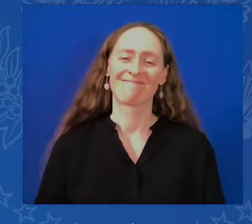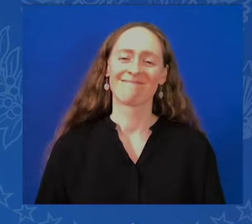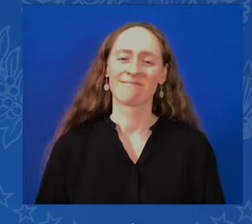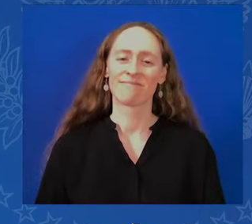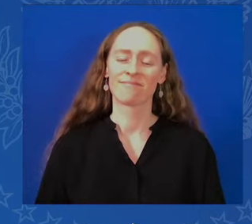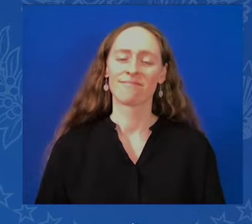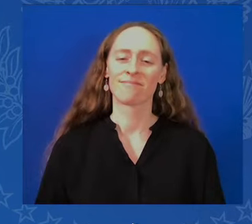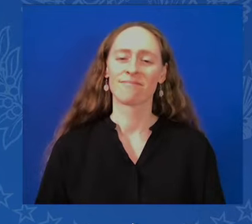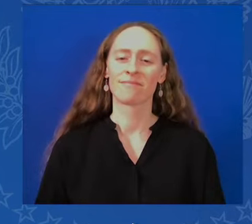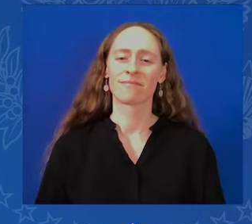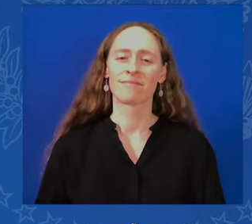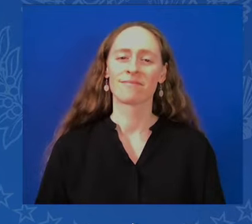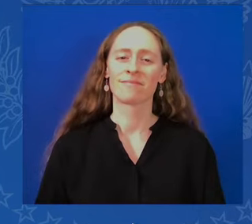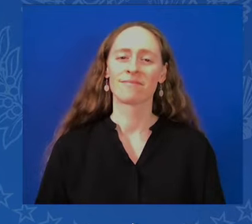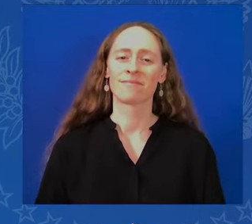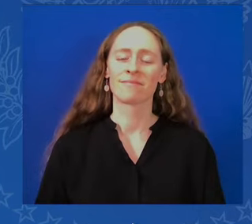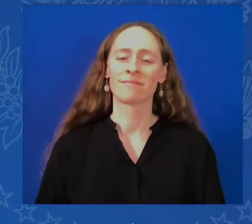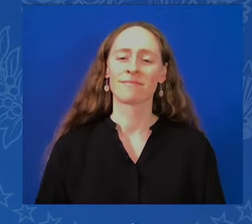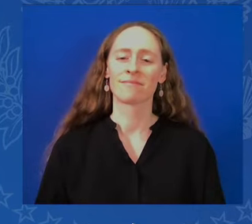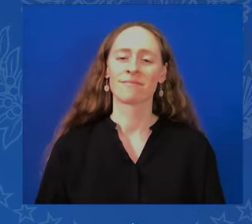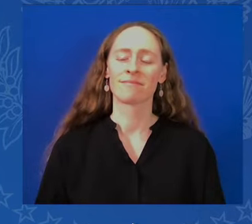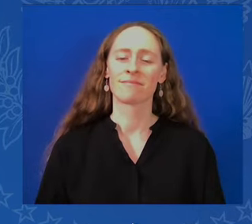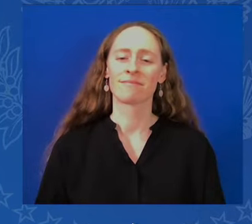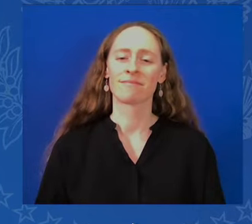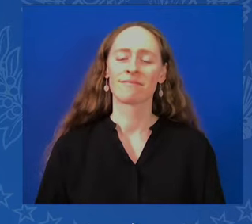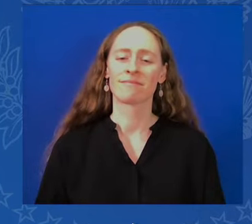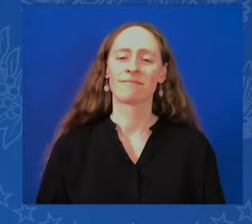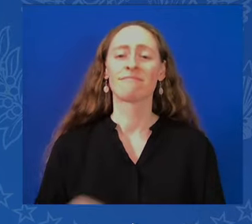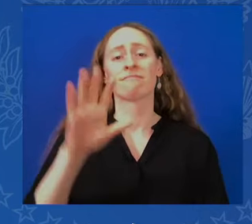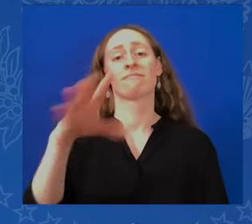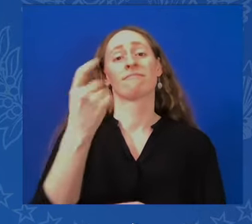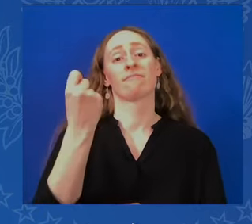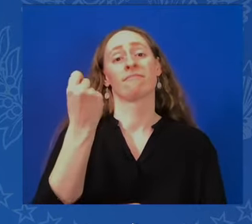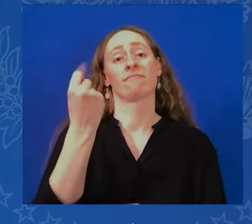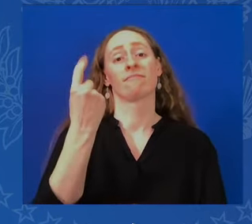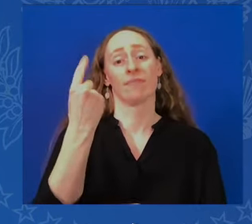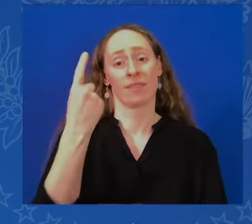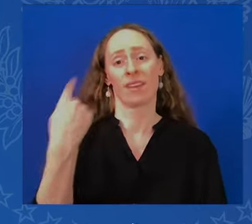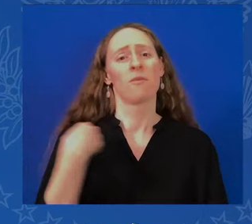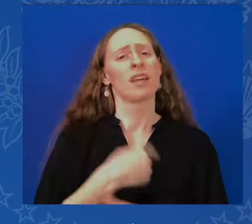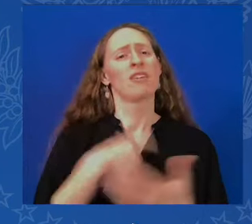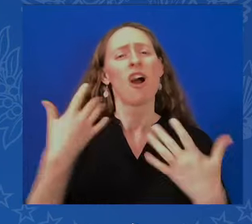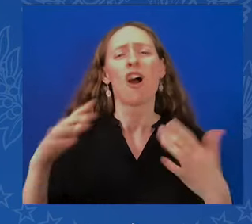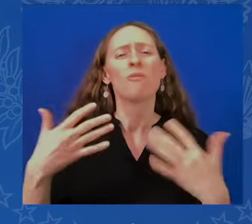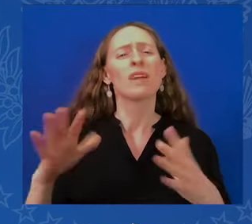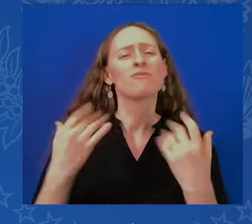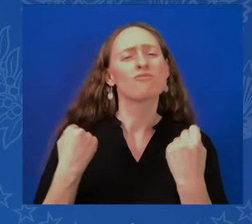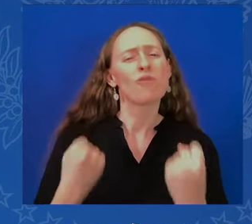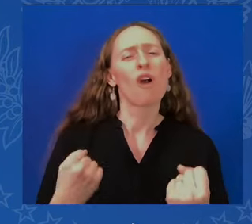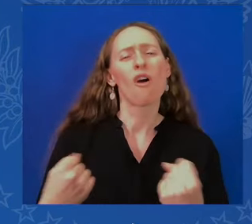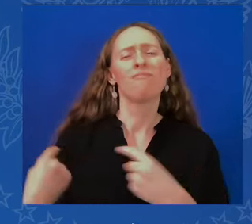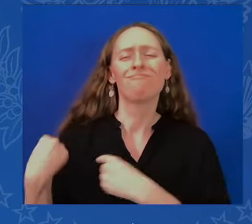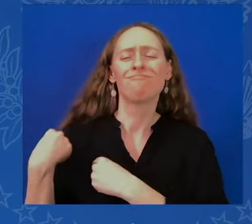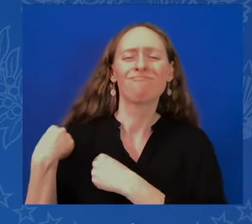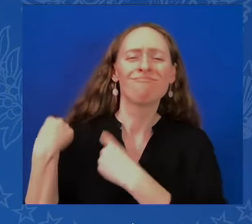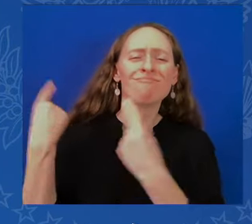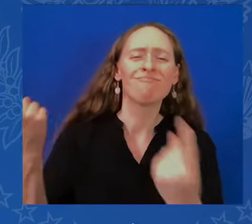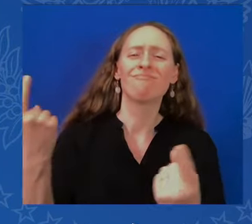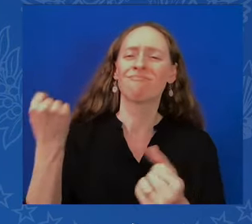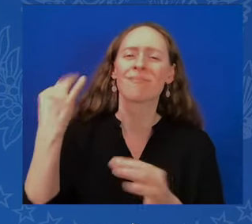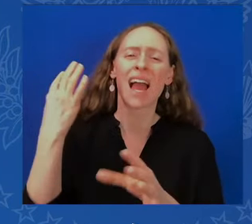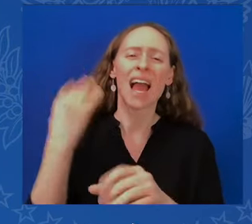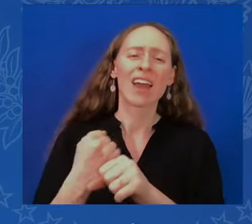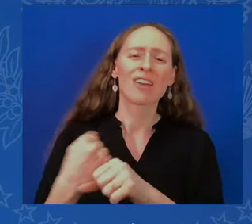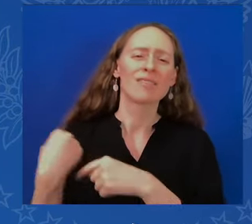Marylanders have spent weeks, months, and years focusing on what unites us. Baltimore came together to